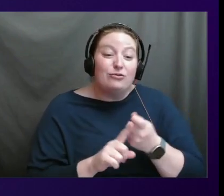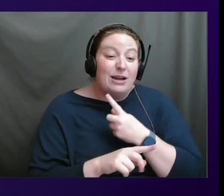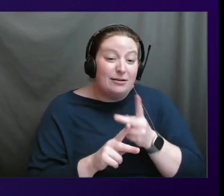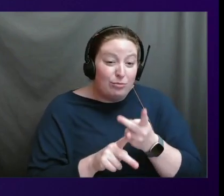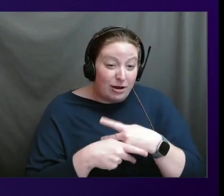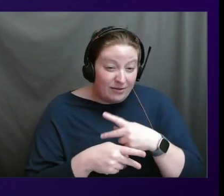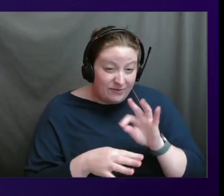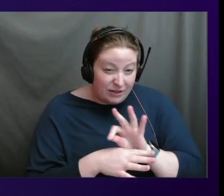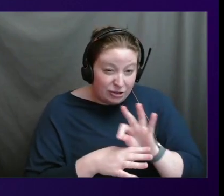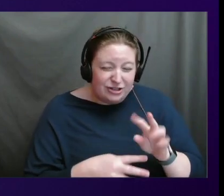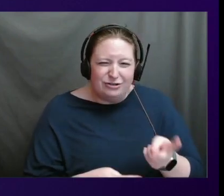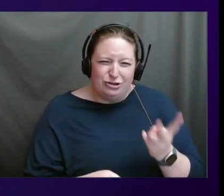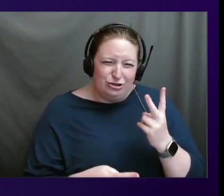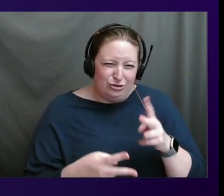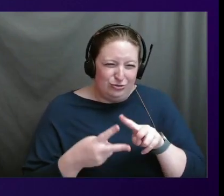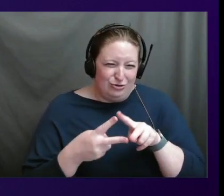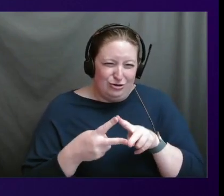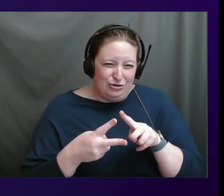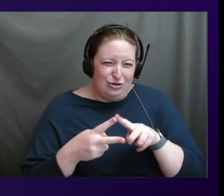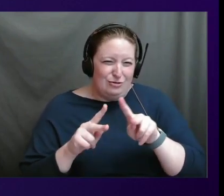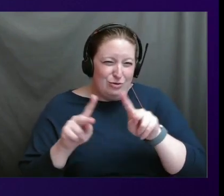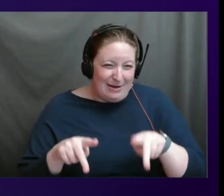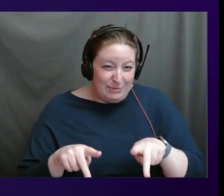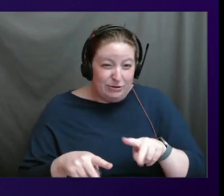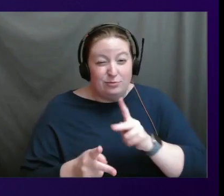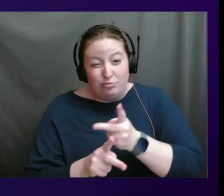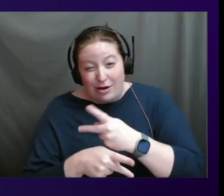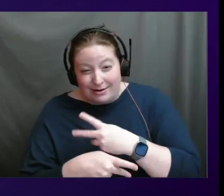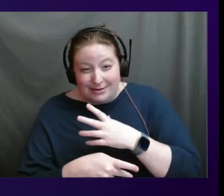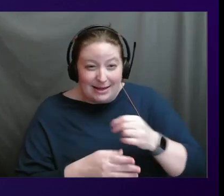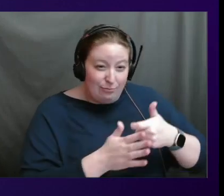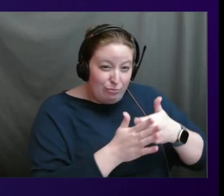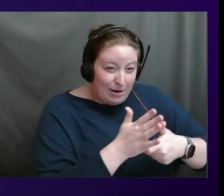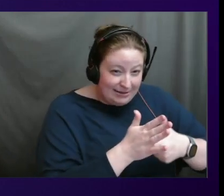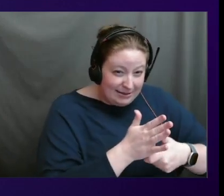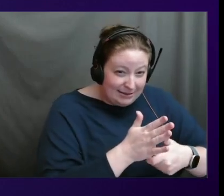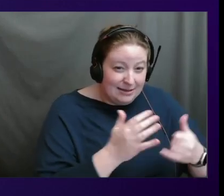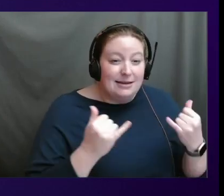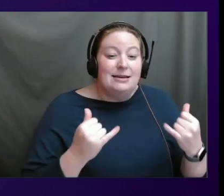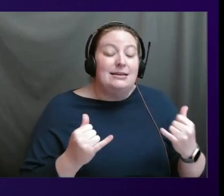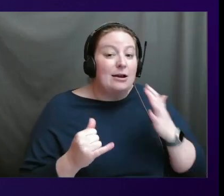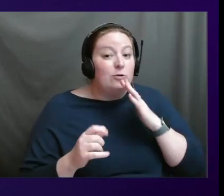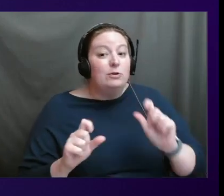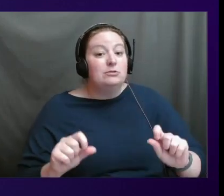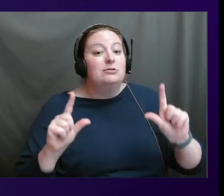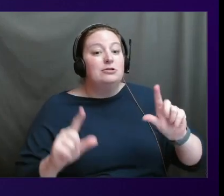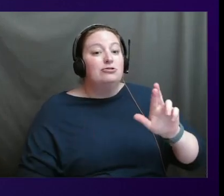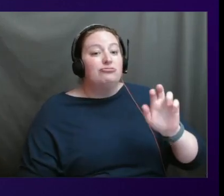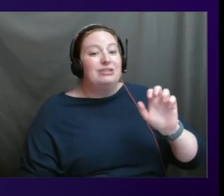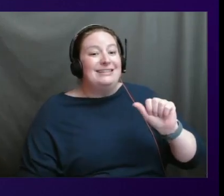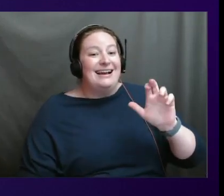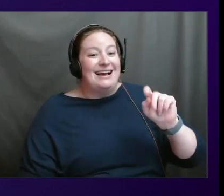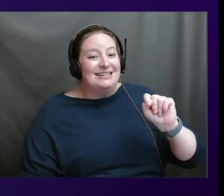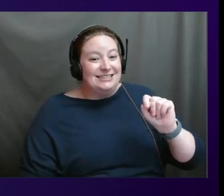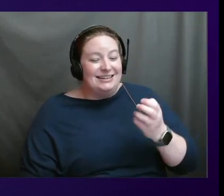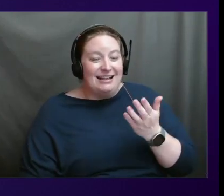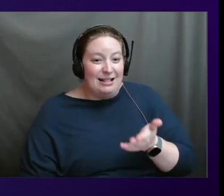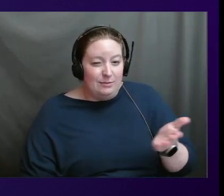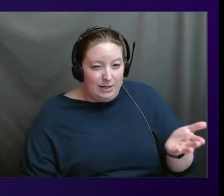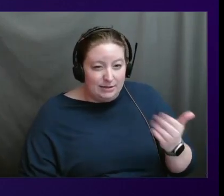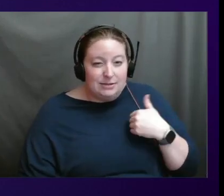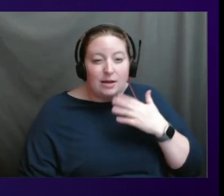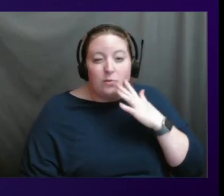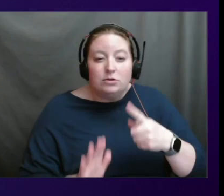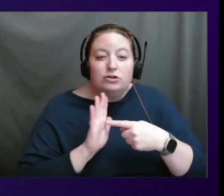parameters, the ones that we already set, so products and prices. So now we want to return an array of React elements that are going to represent the product